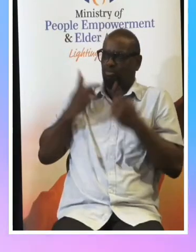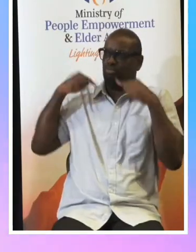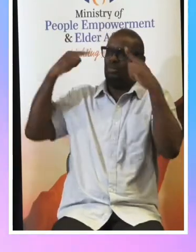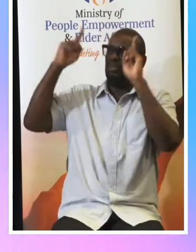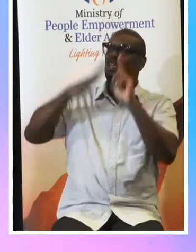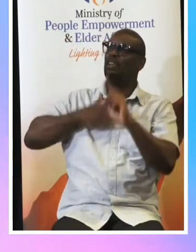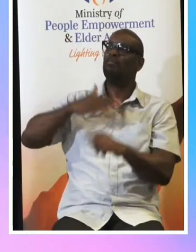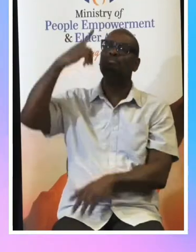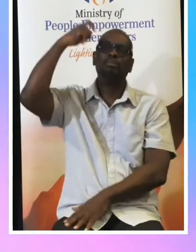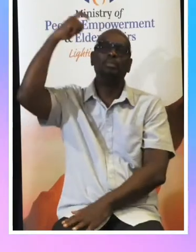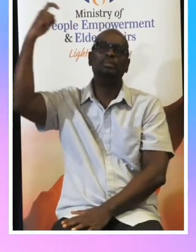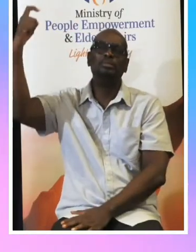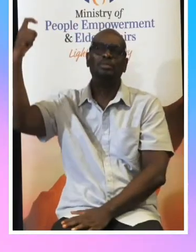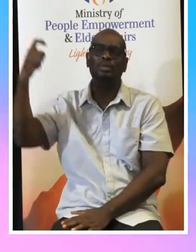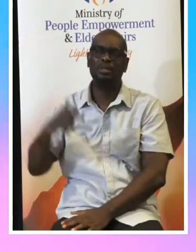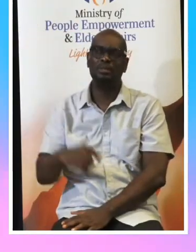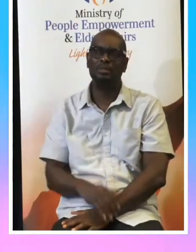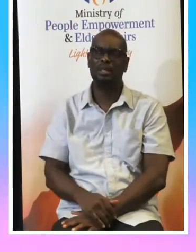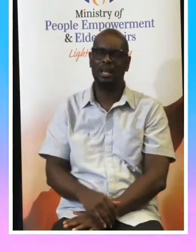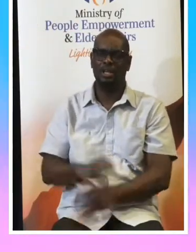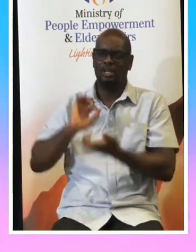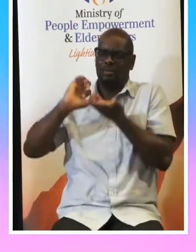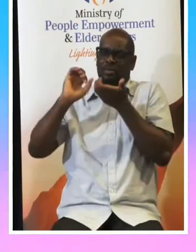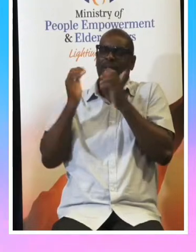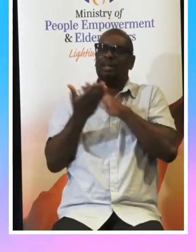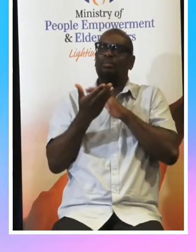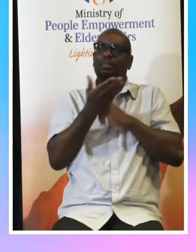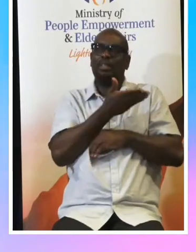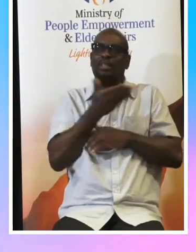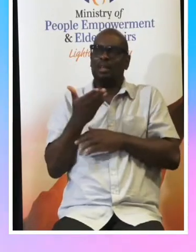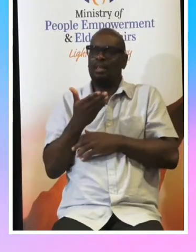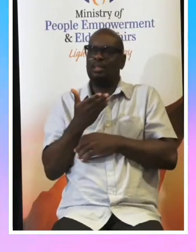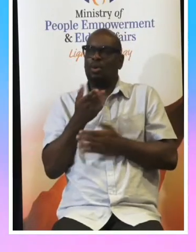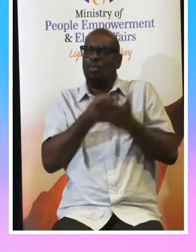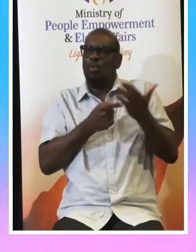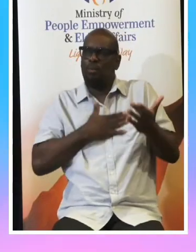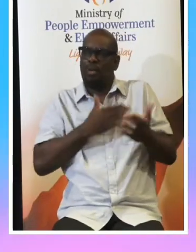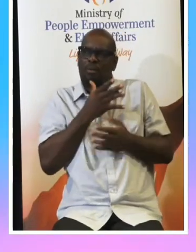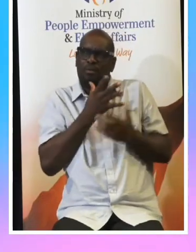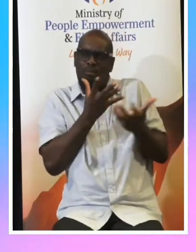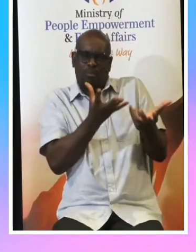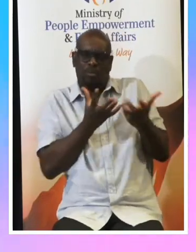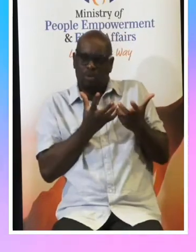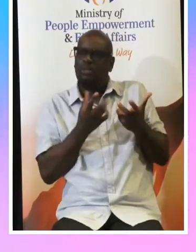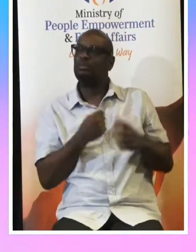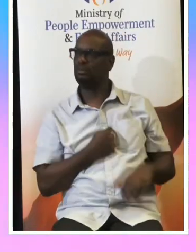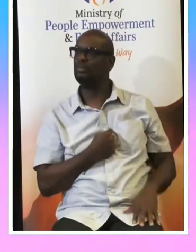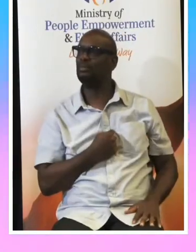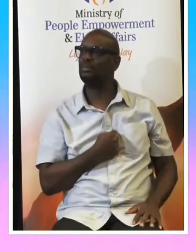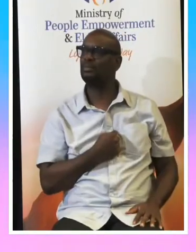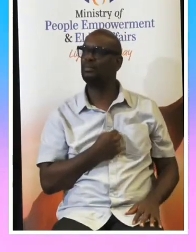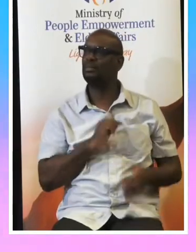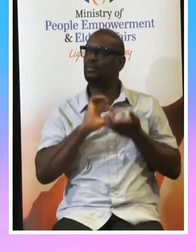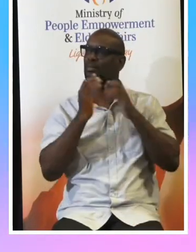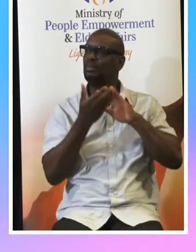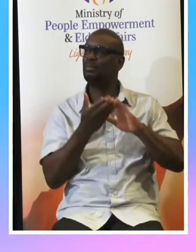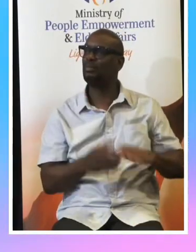a son raised by a mother who believed that all things were possible dreamed of becoming.